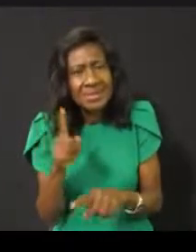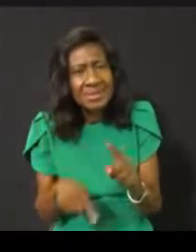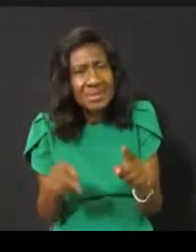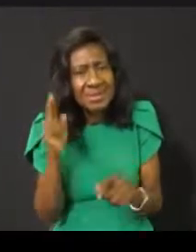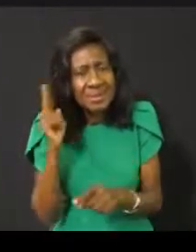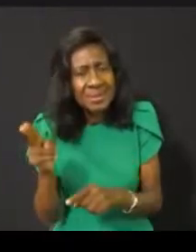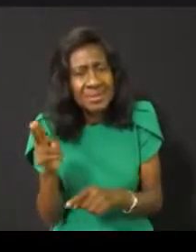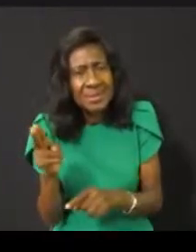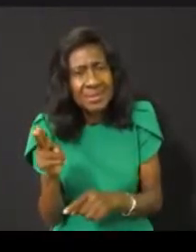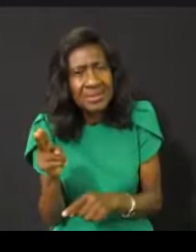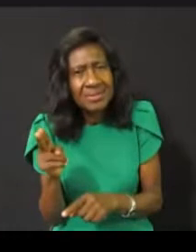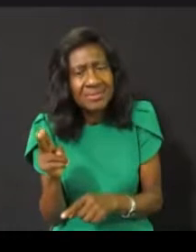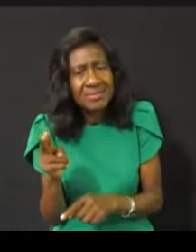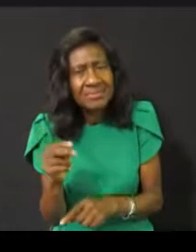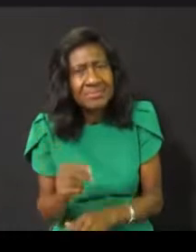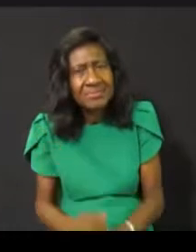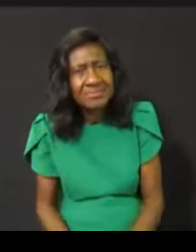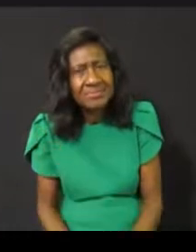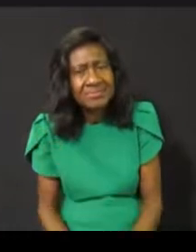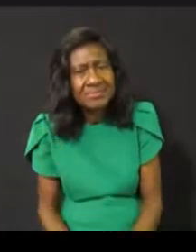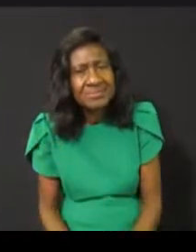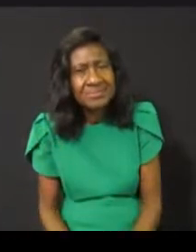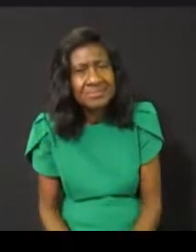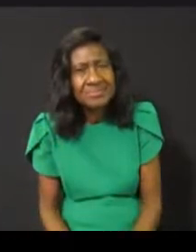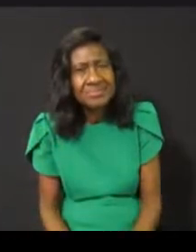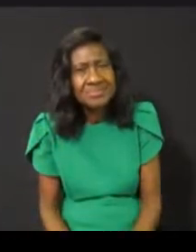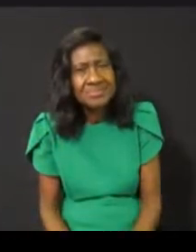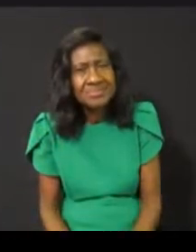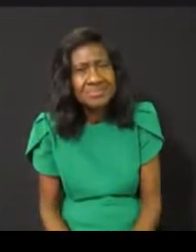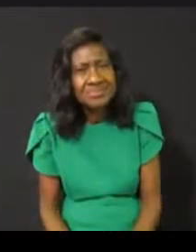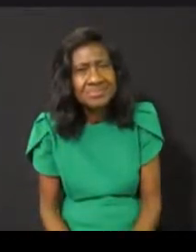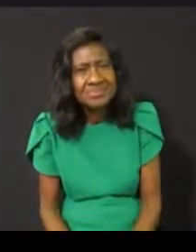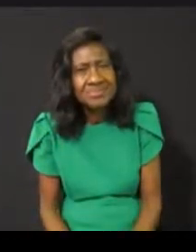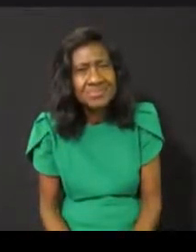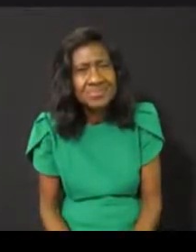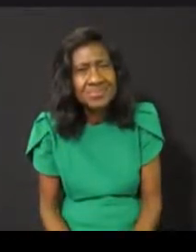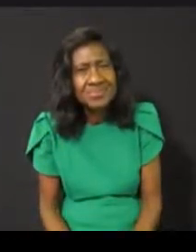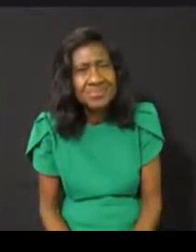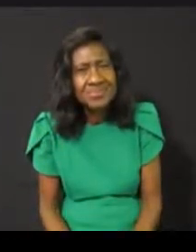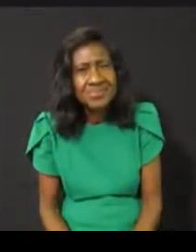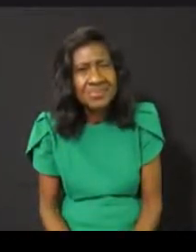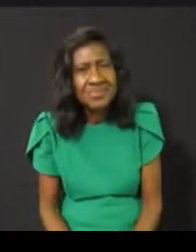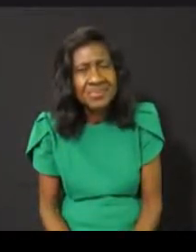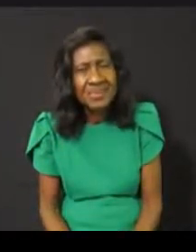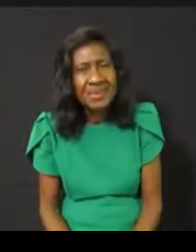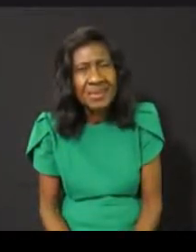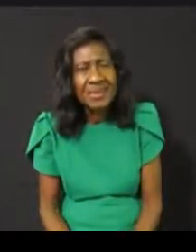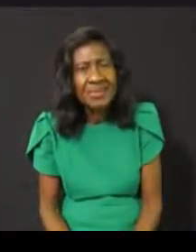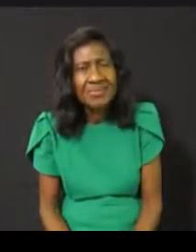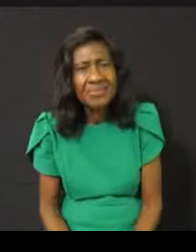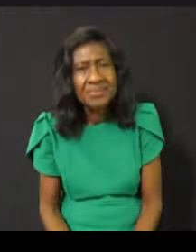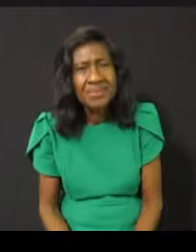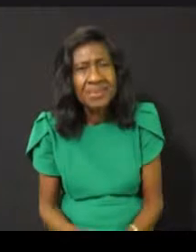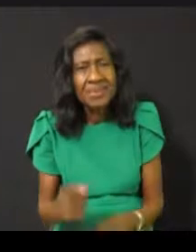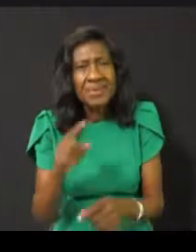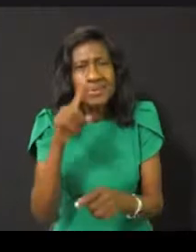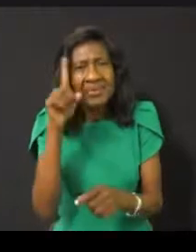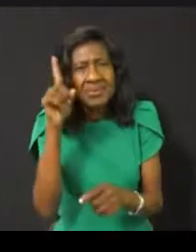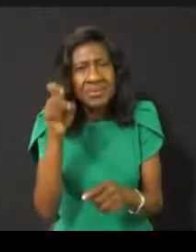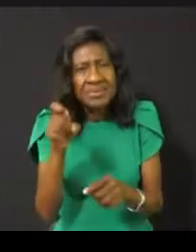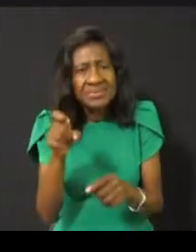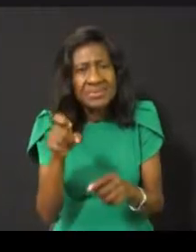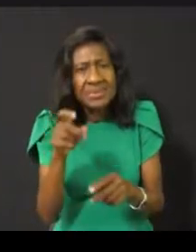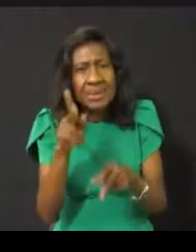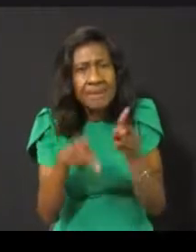we're losing you a little bit there, Ms. Sondra. You're sort of cutting in and out a little bit. Right. So, Simon, people are